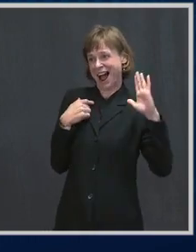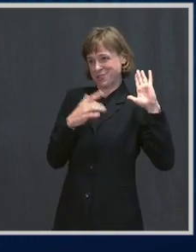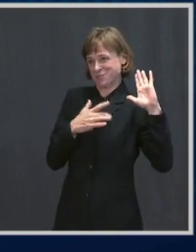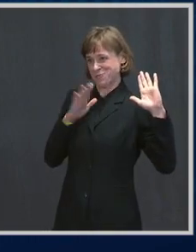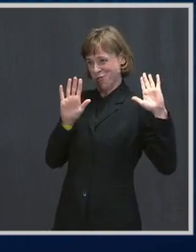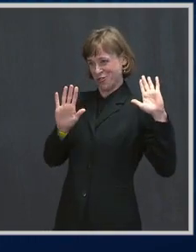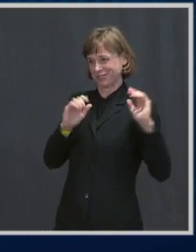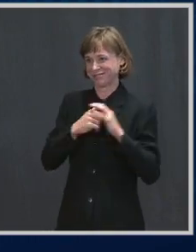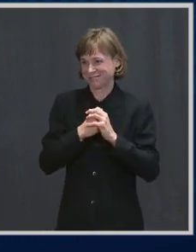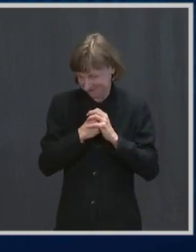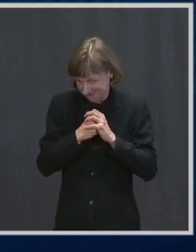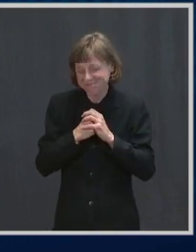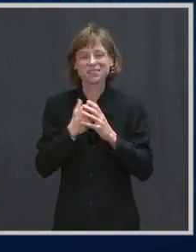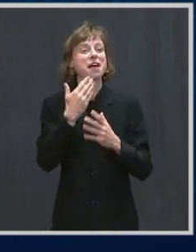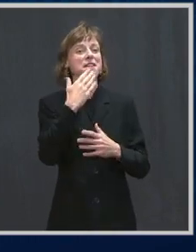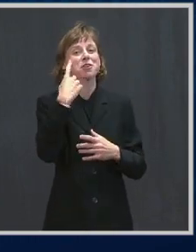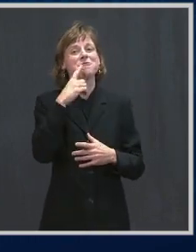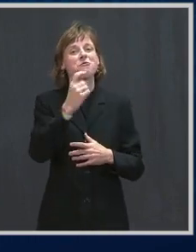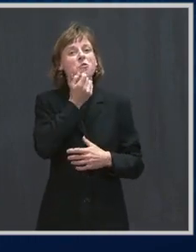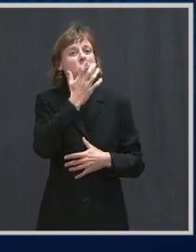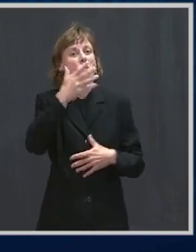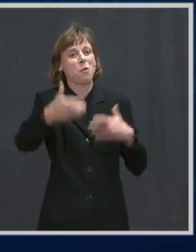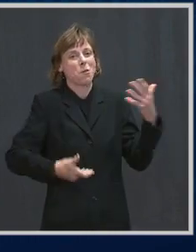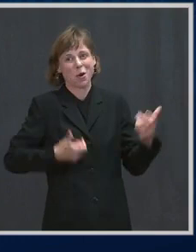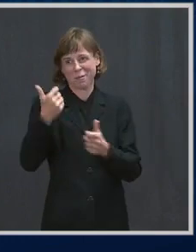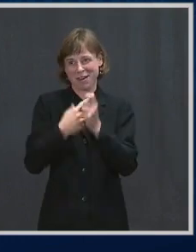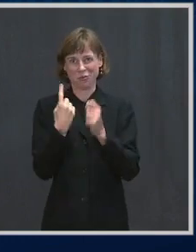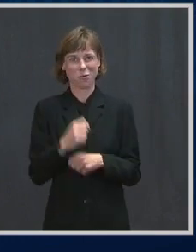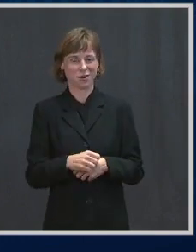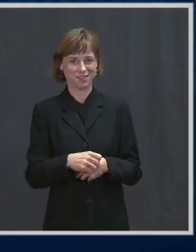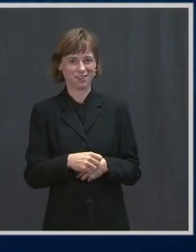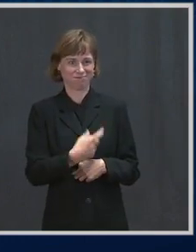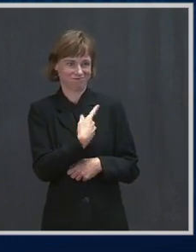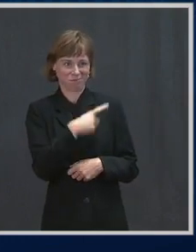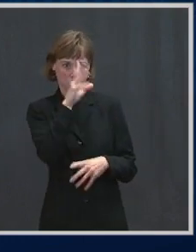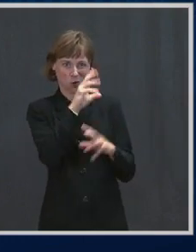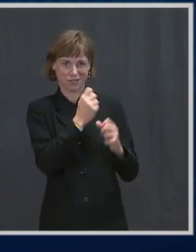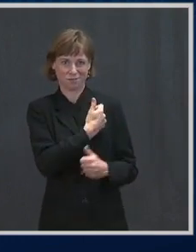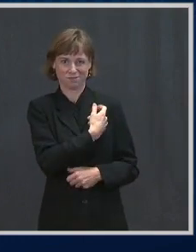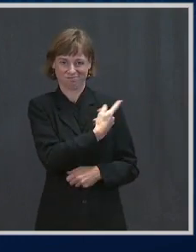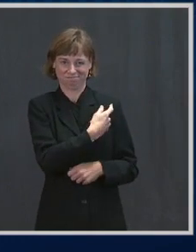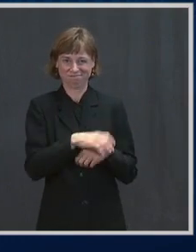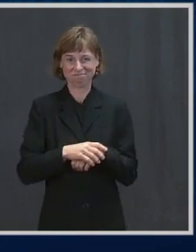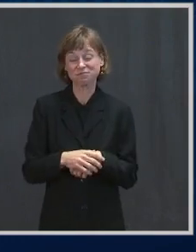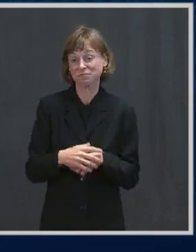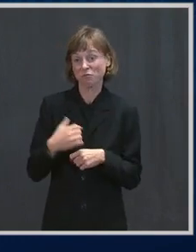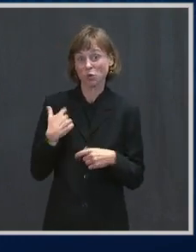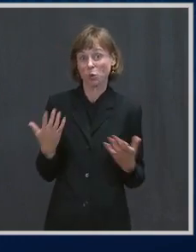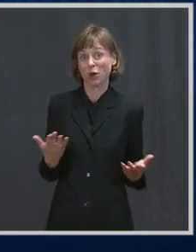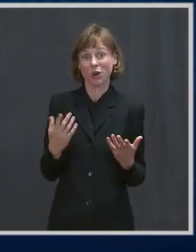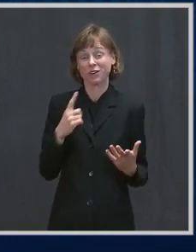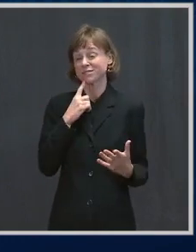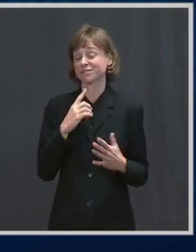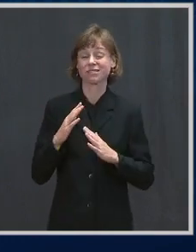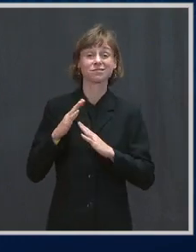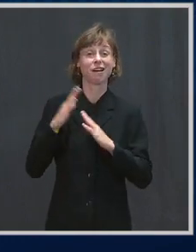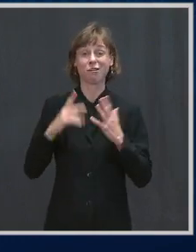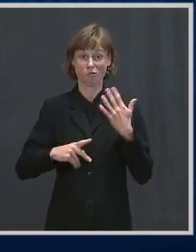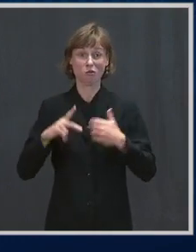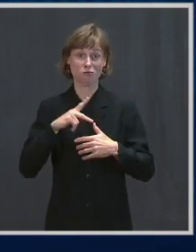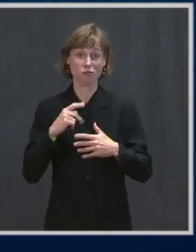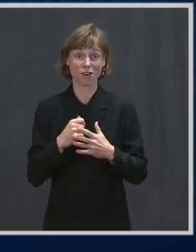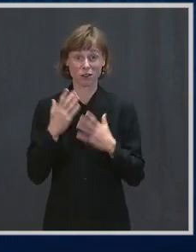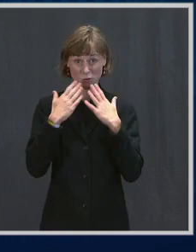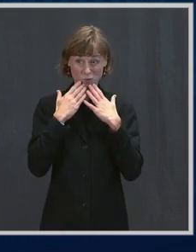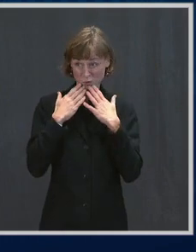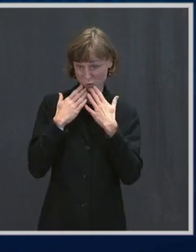welcome, everyone, for me and the President. We are here as one of our highest priorities to